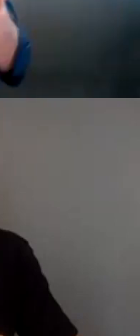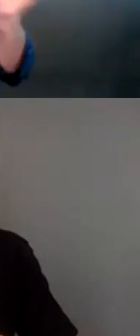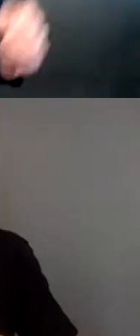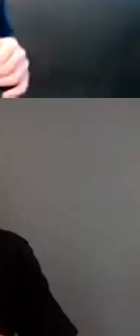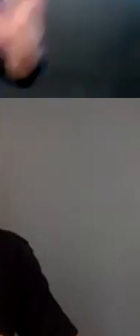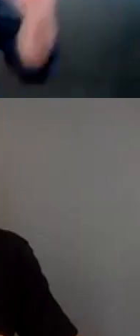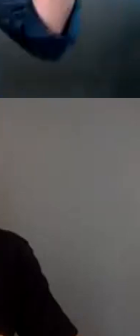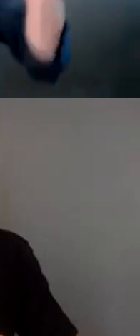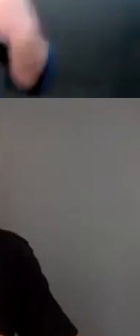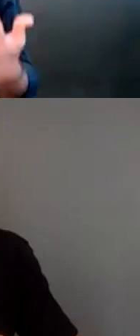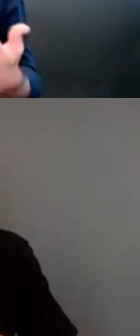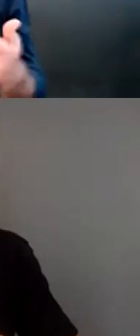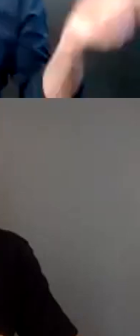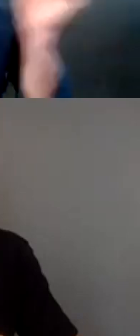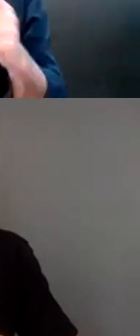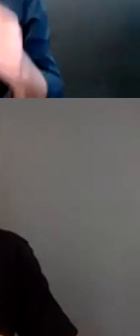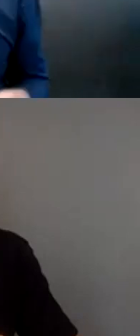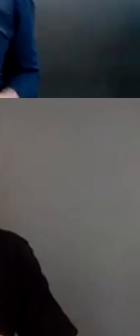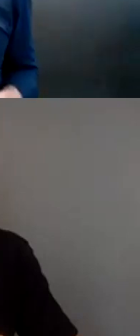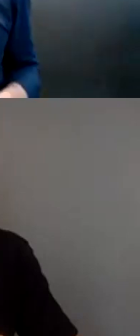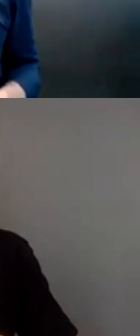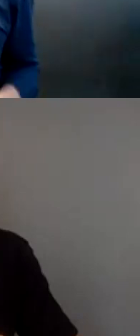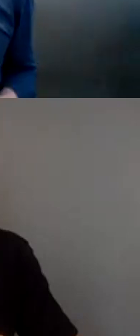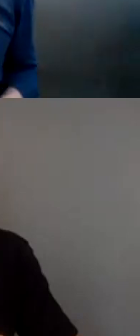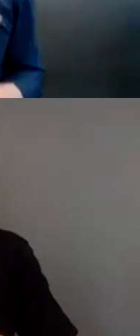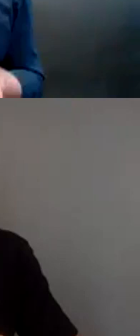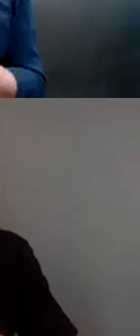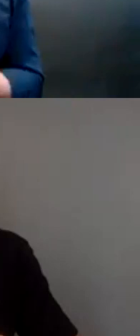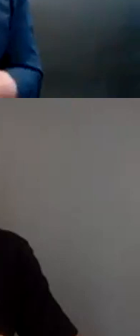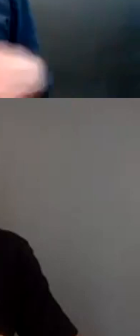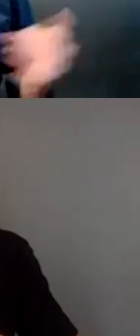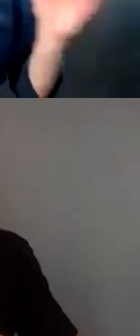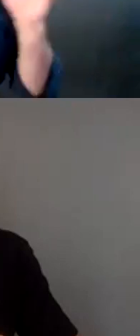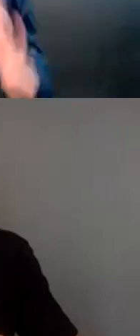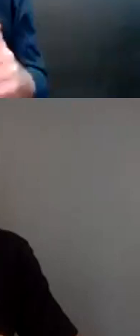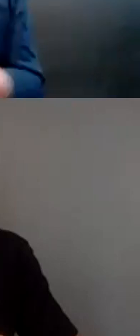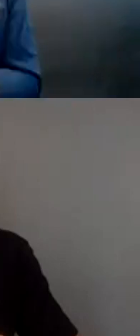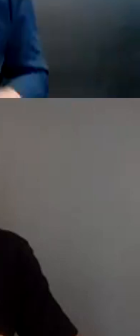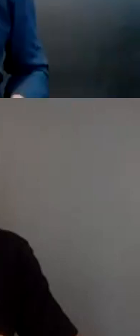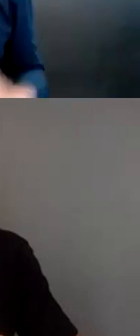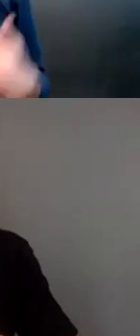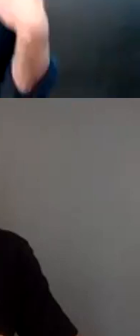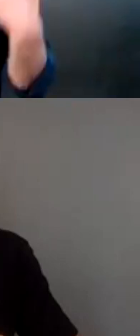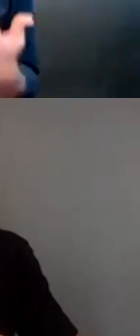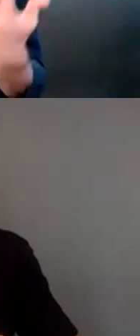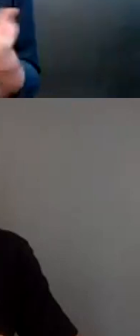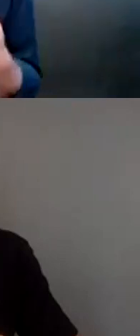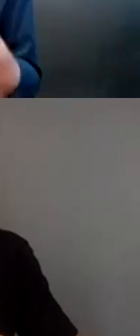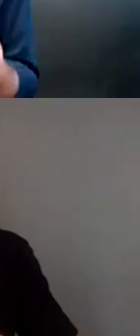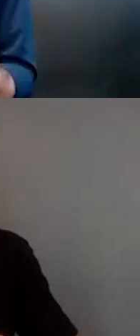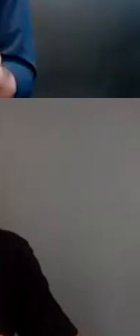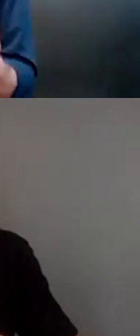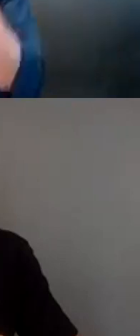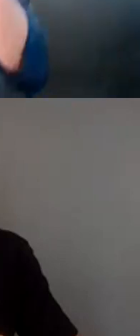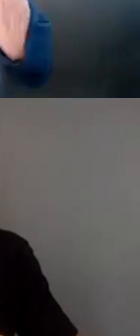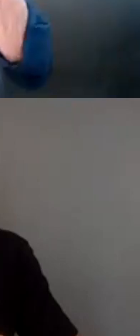oriented. We wait for the crisis. That is the most expensive response possible, not just in terms of the